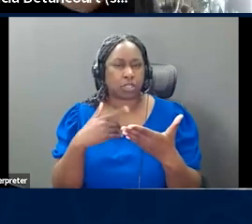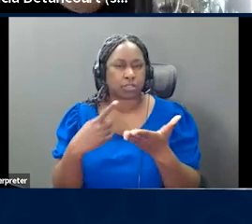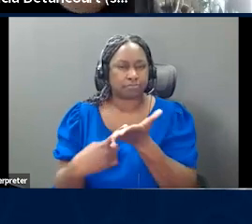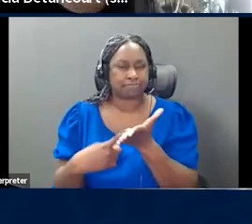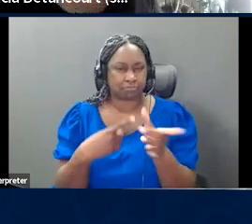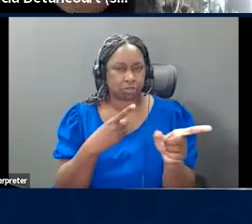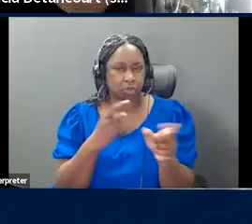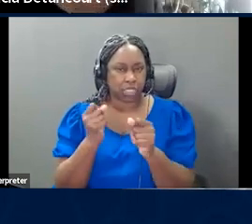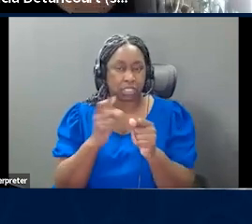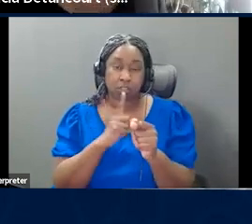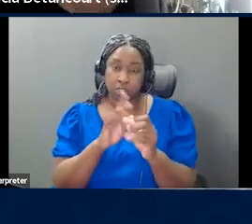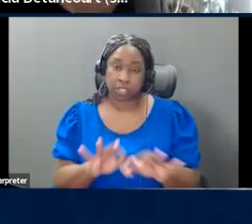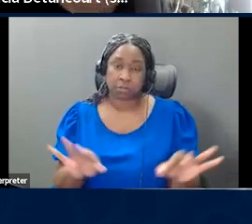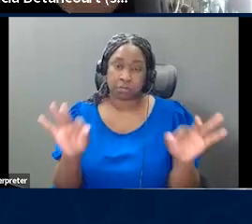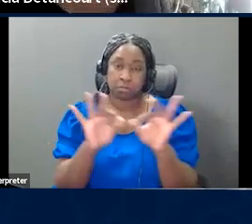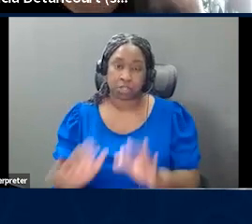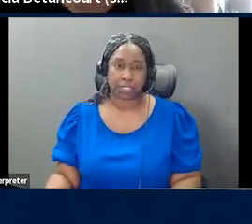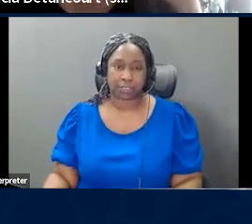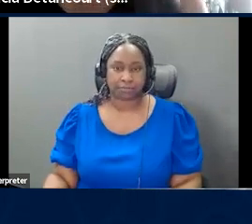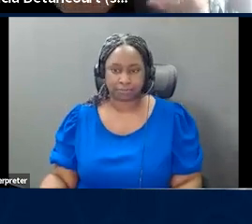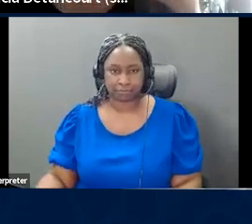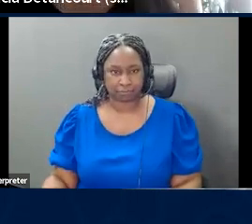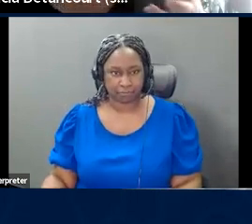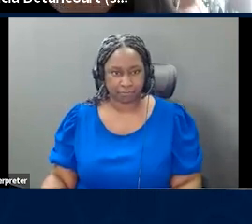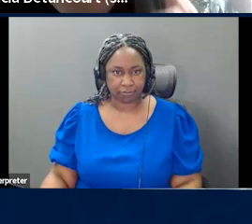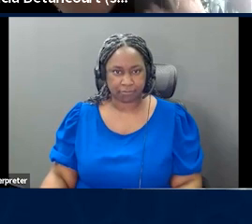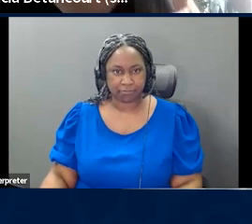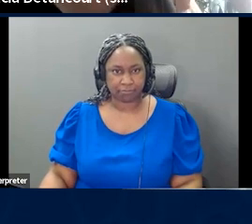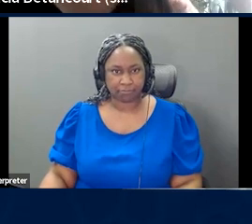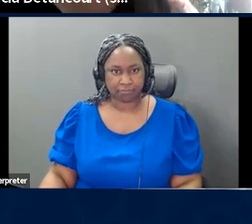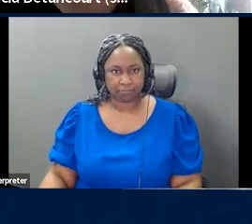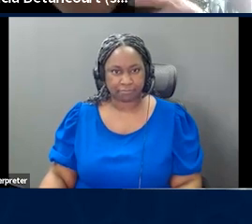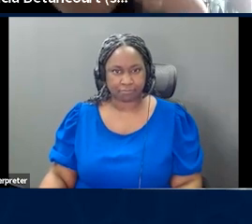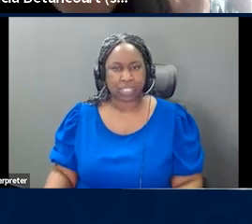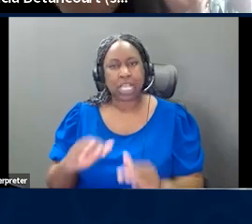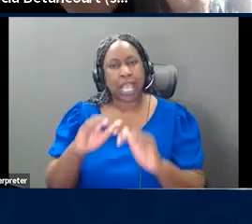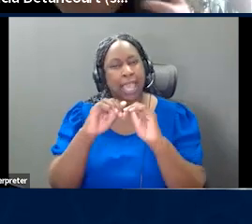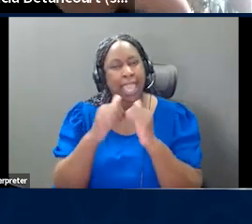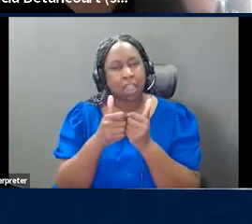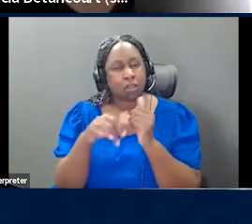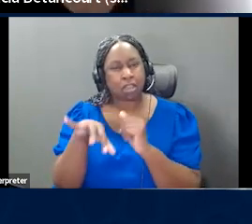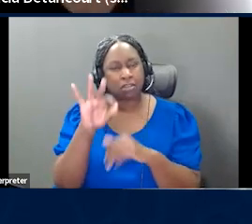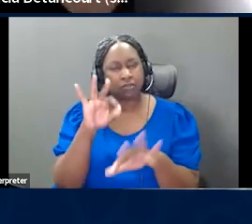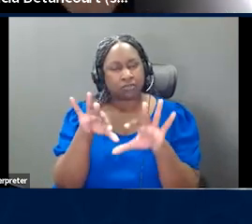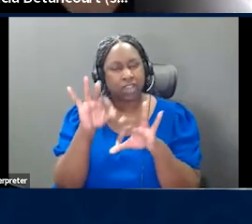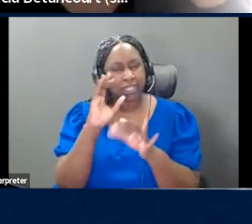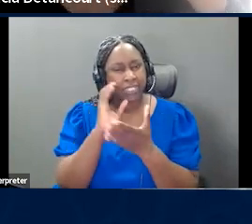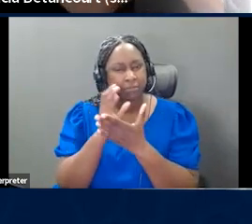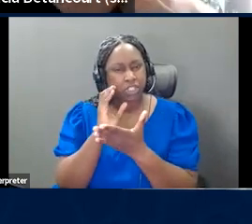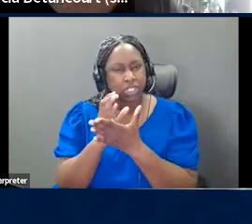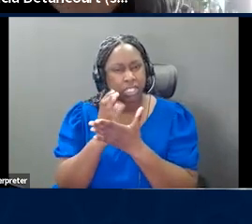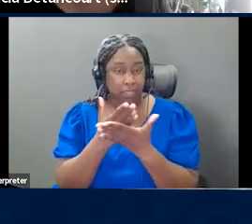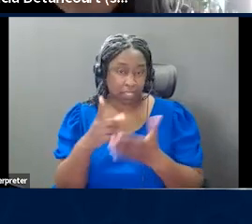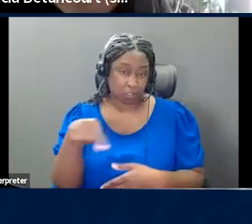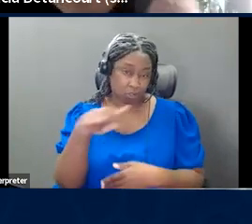but this is really important to start with. So we'll go into some tips of how I actually got to those images and some sort of things that you could try